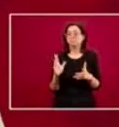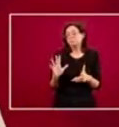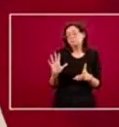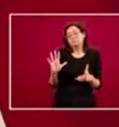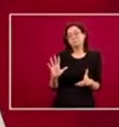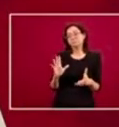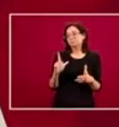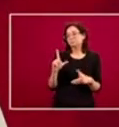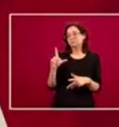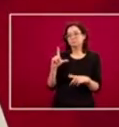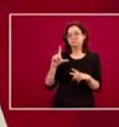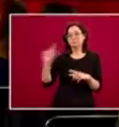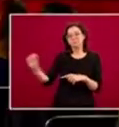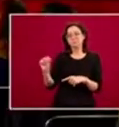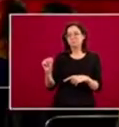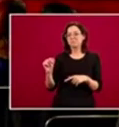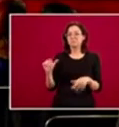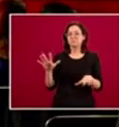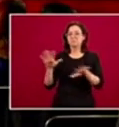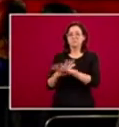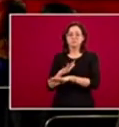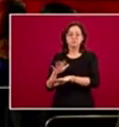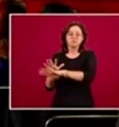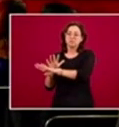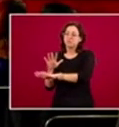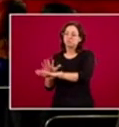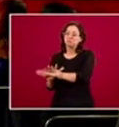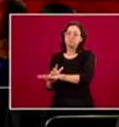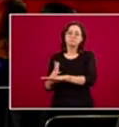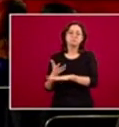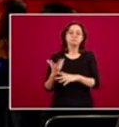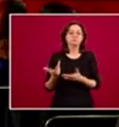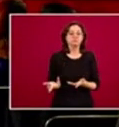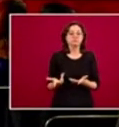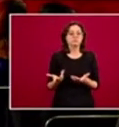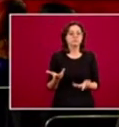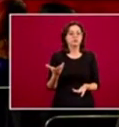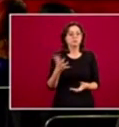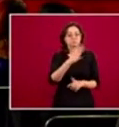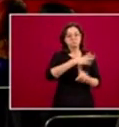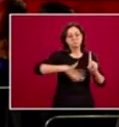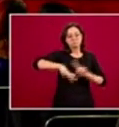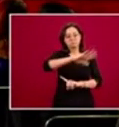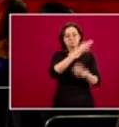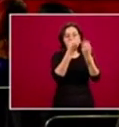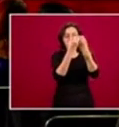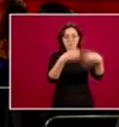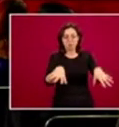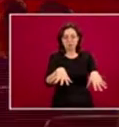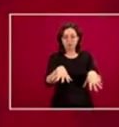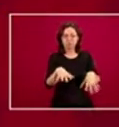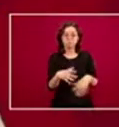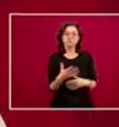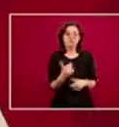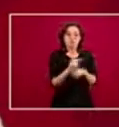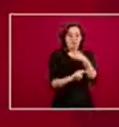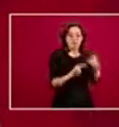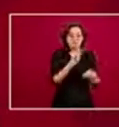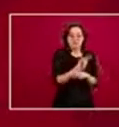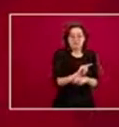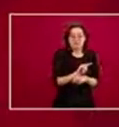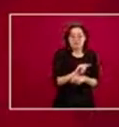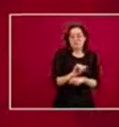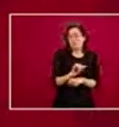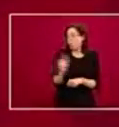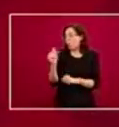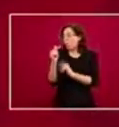displacing, when a community expands, they invade and they disrupt the natural